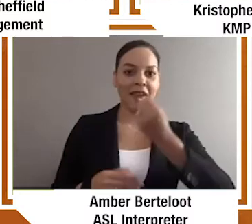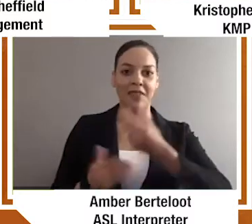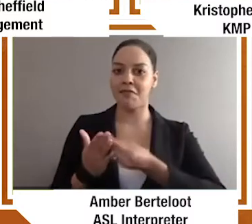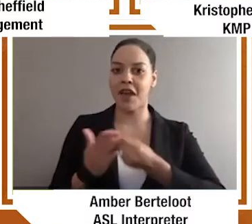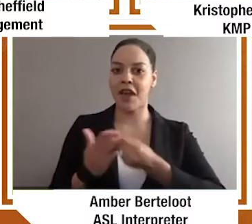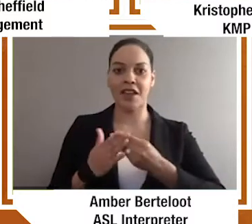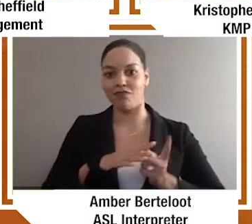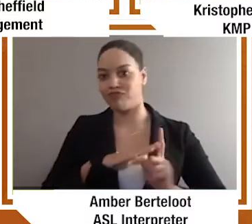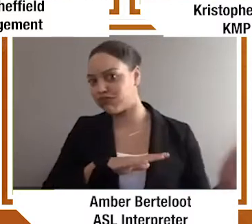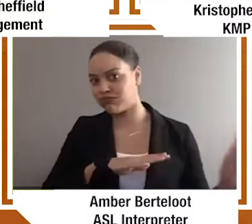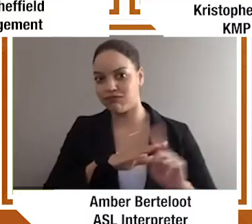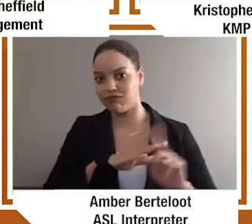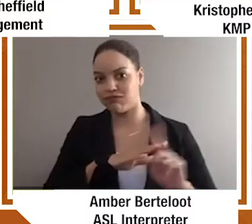in